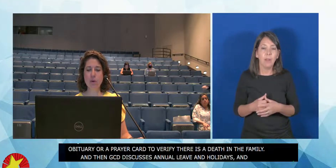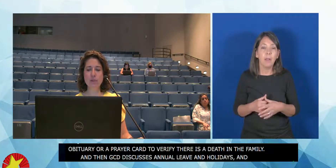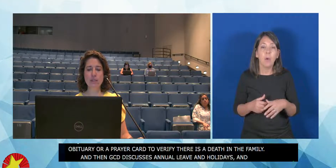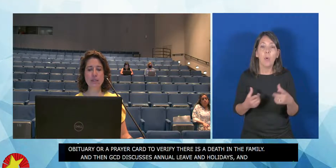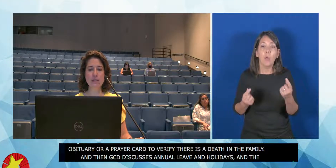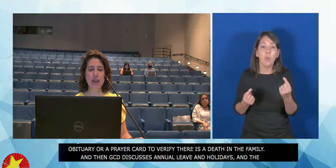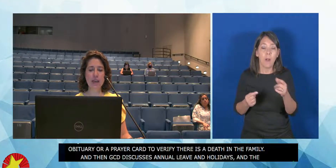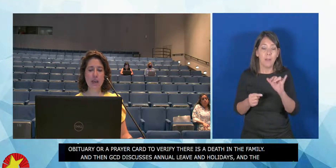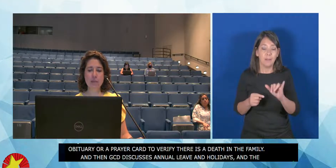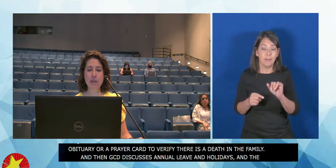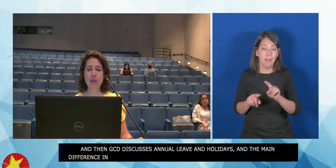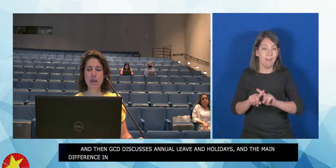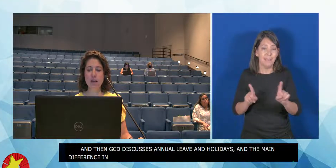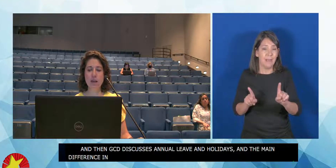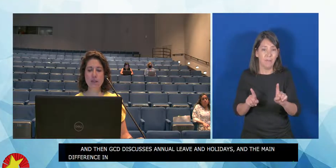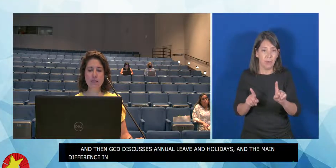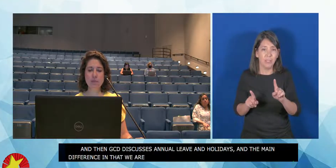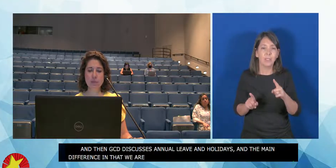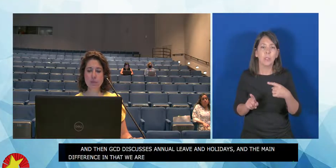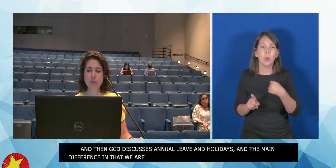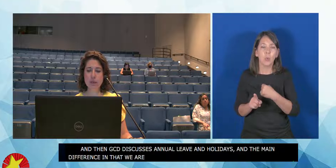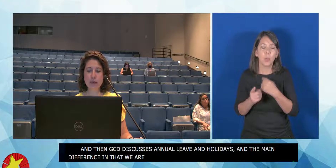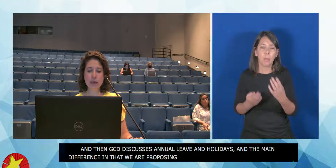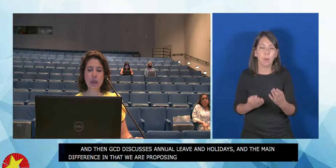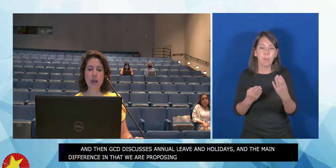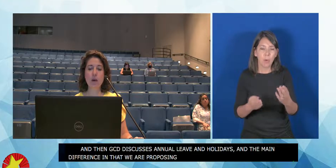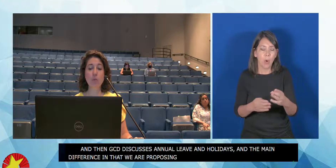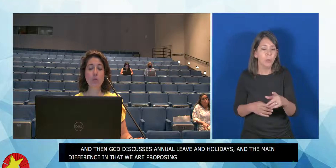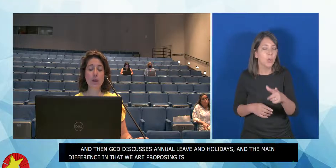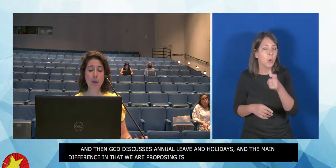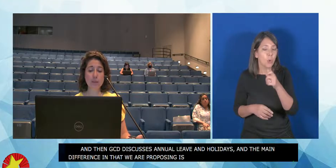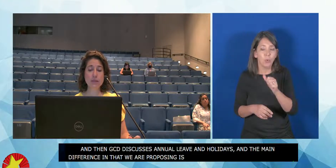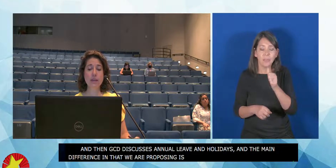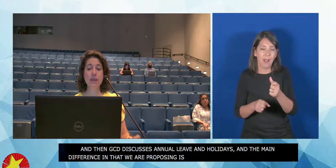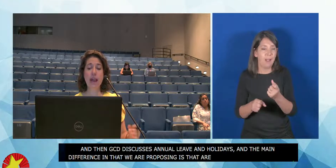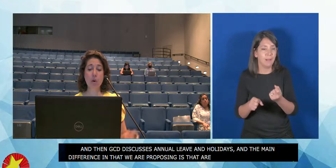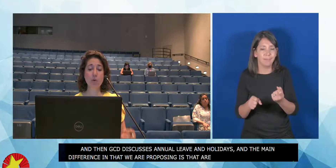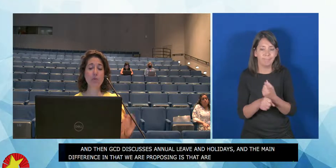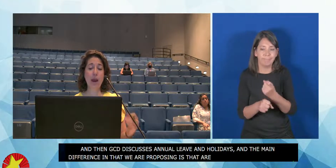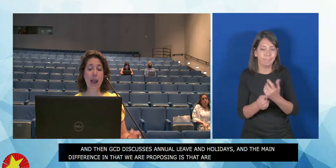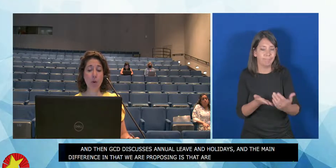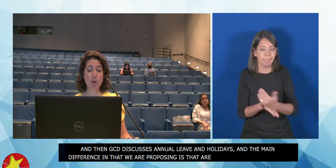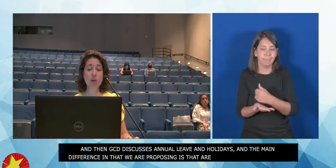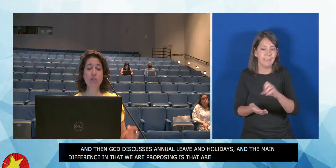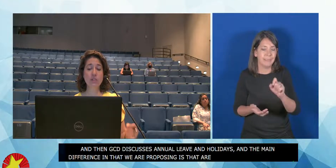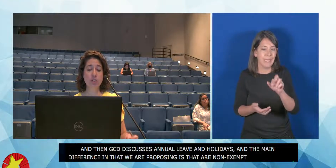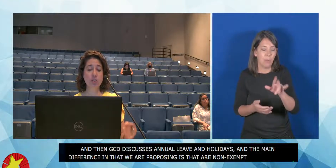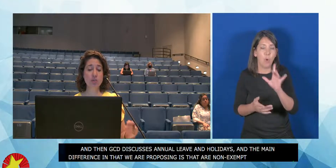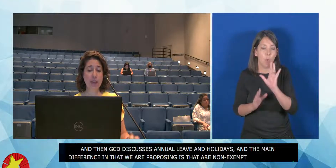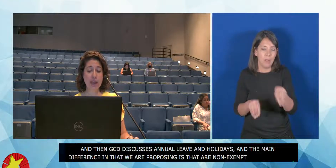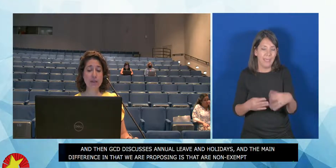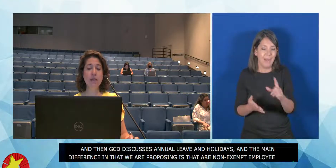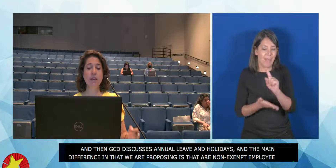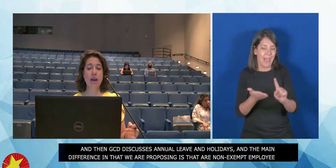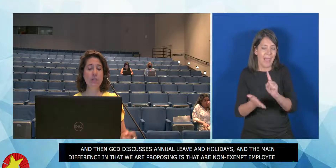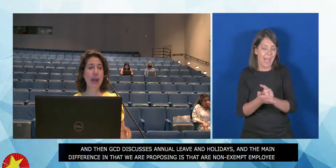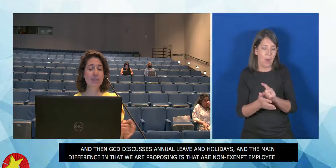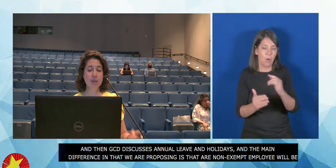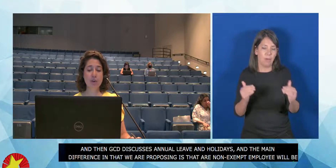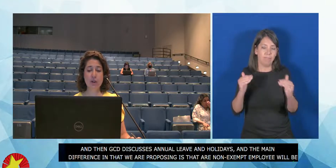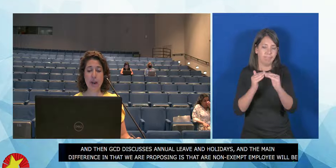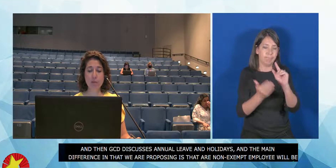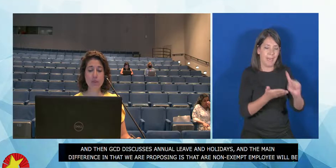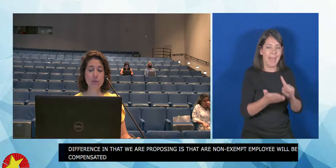we're proposing is that a non-exempt employee will be compensated hour for hour of additional pay